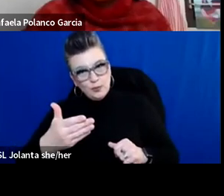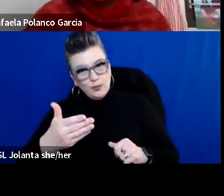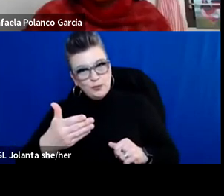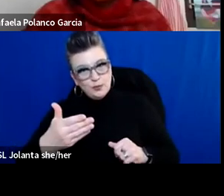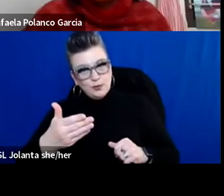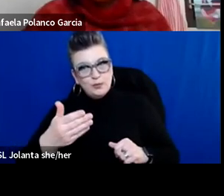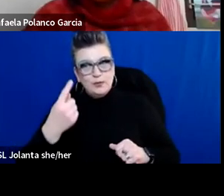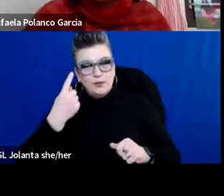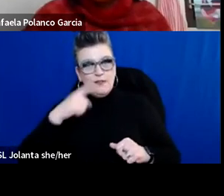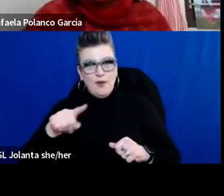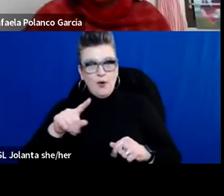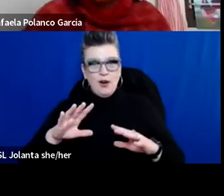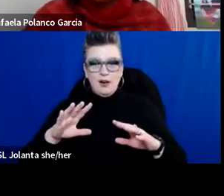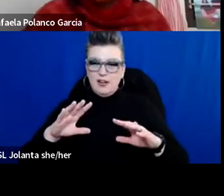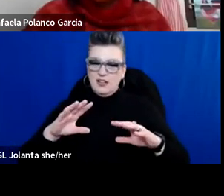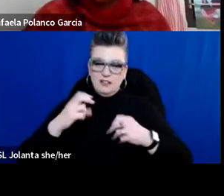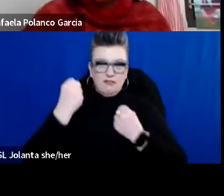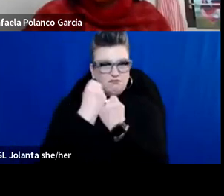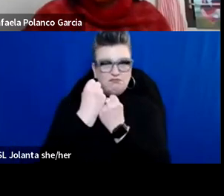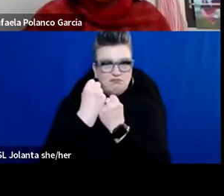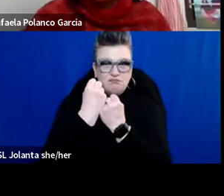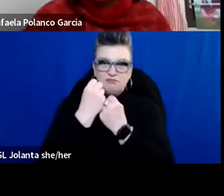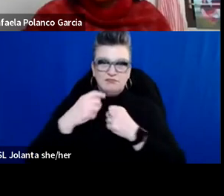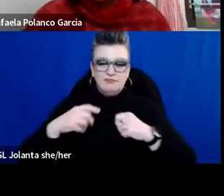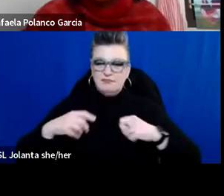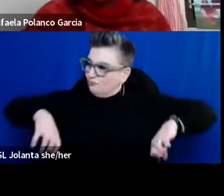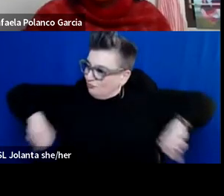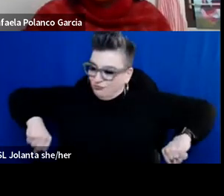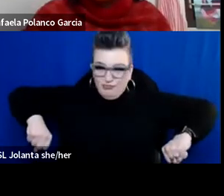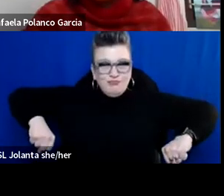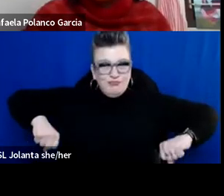standing shoulder to shoulder with us uh in facing the